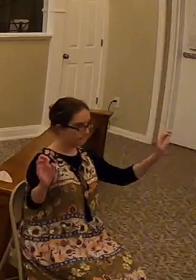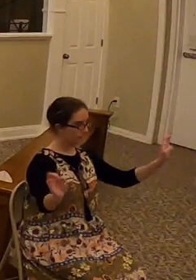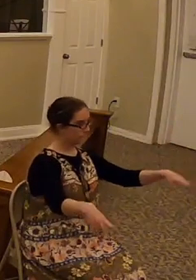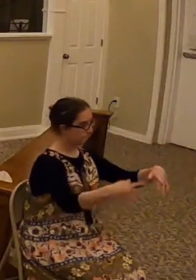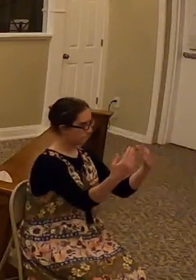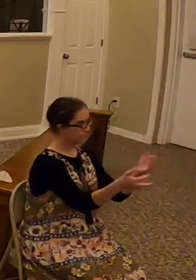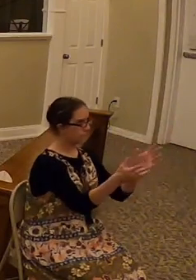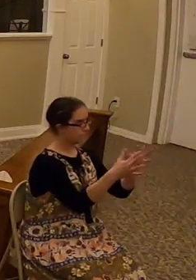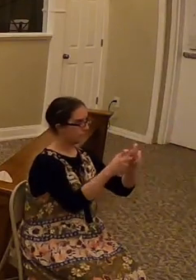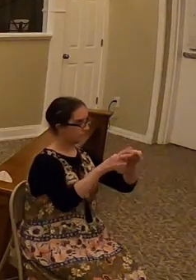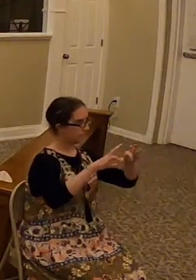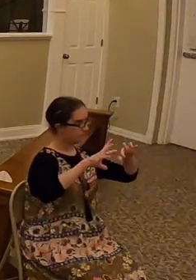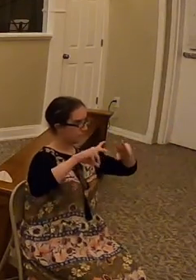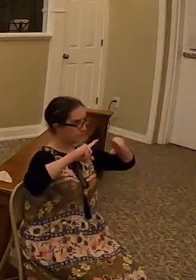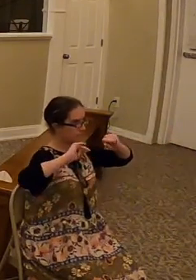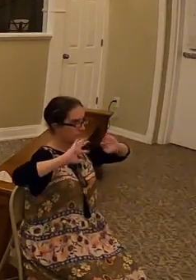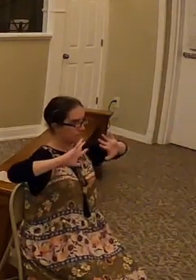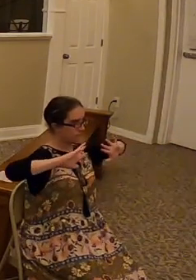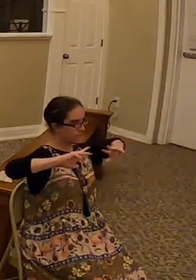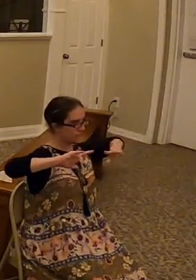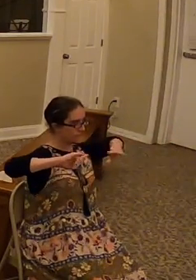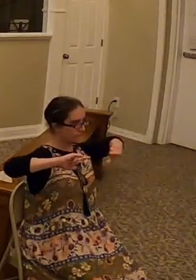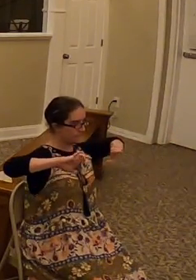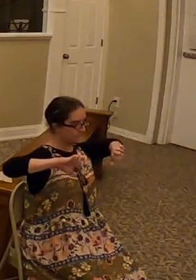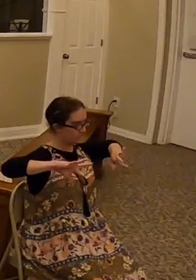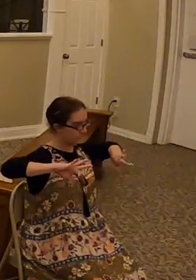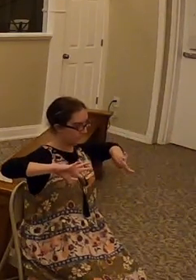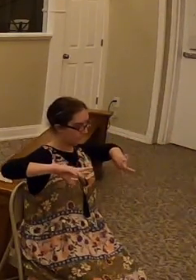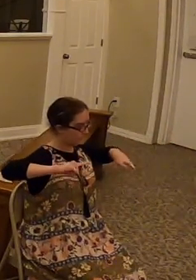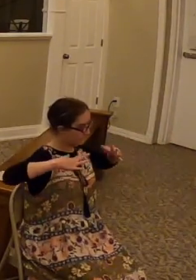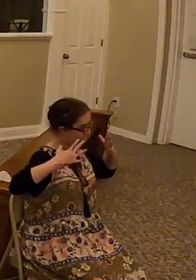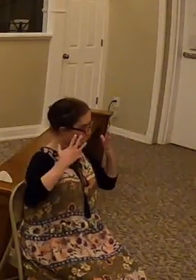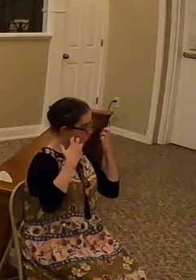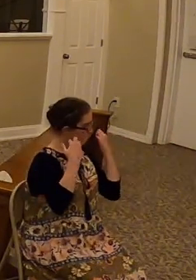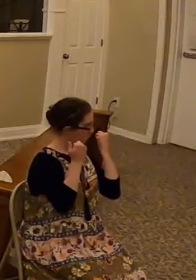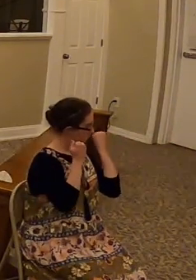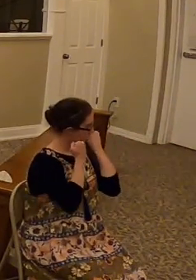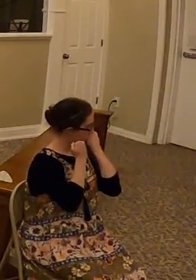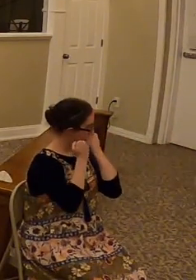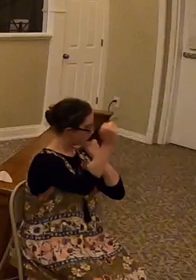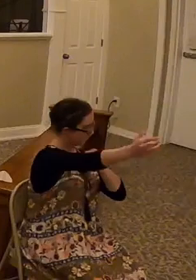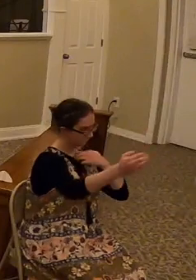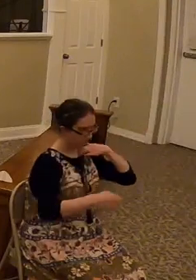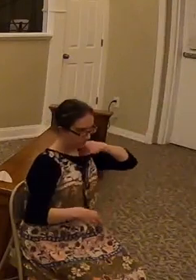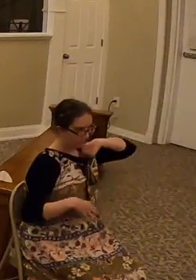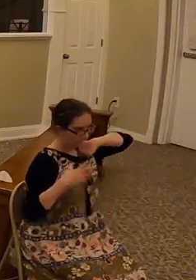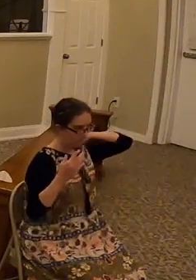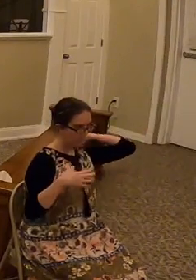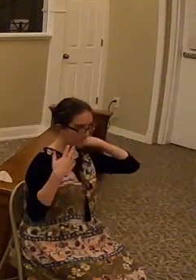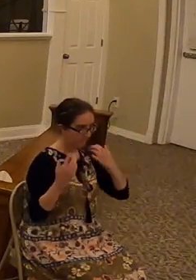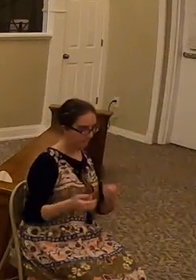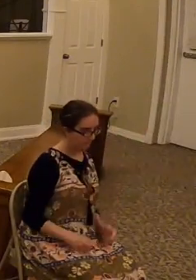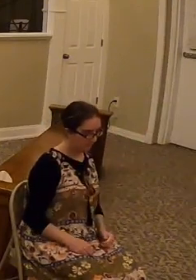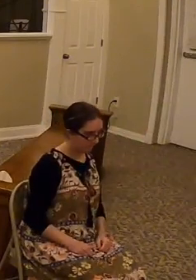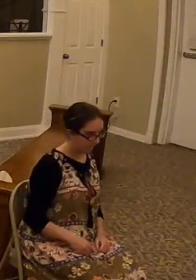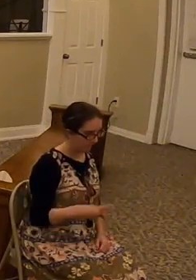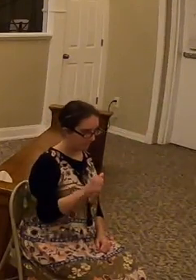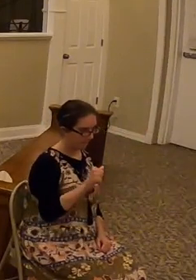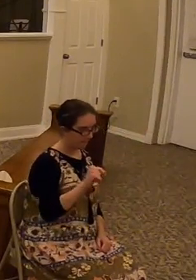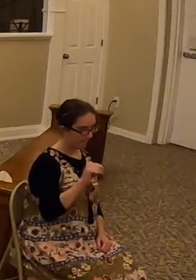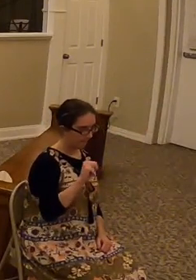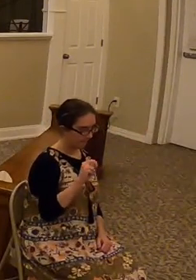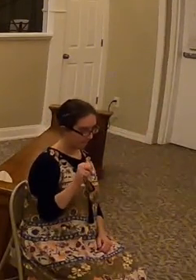24 through 26. And the servant of the Lord must not strive, but be gentle unto all men, apt to teach,